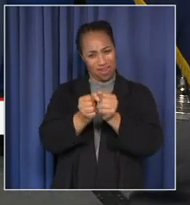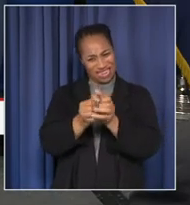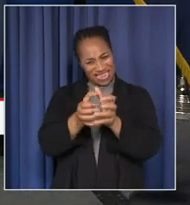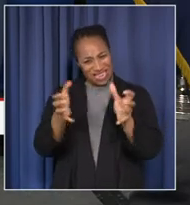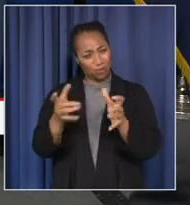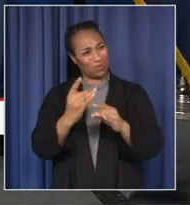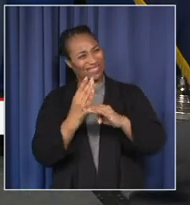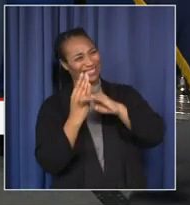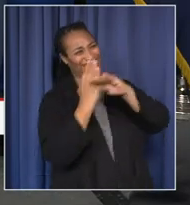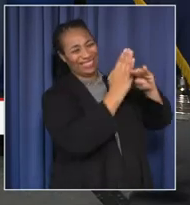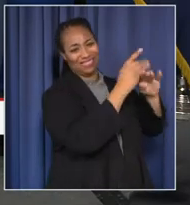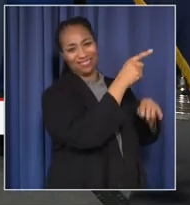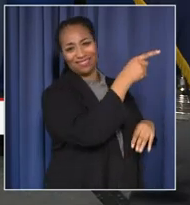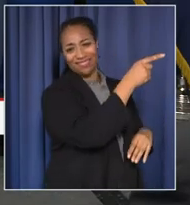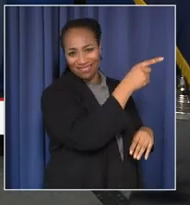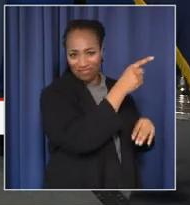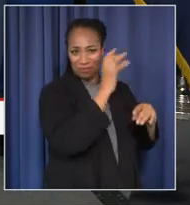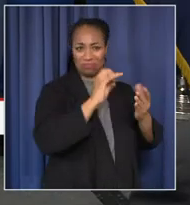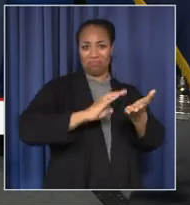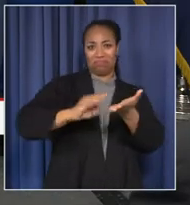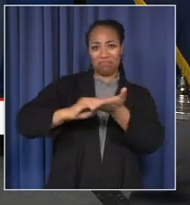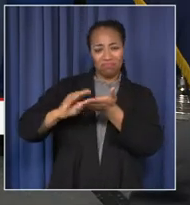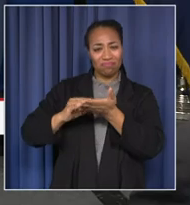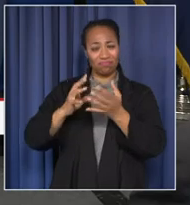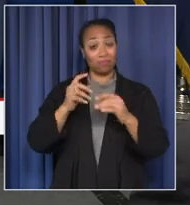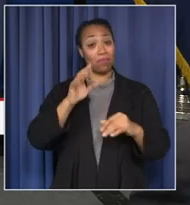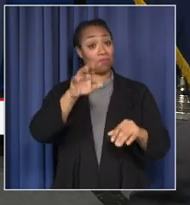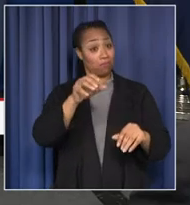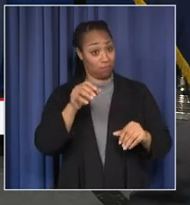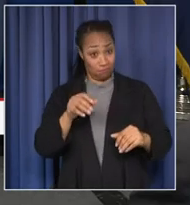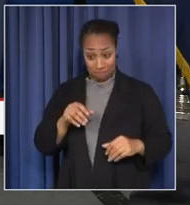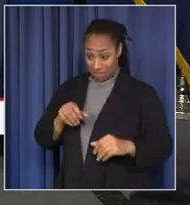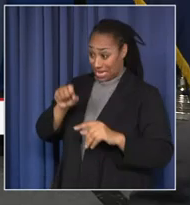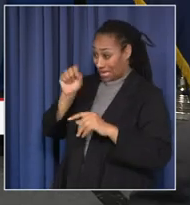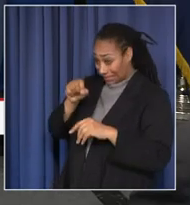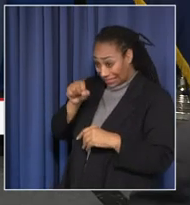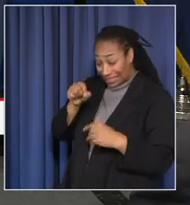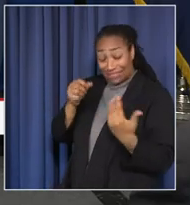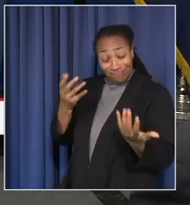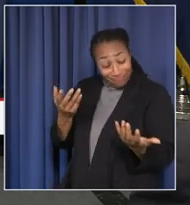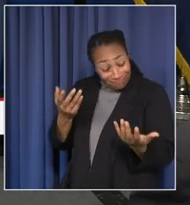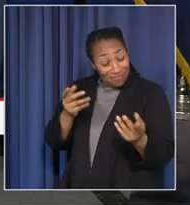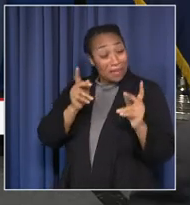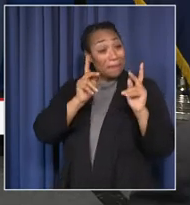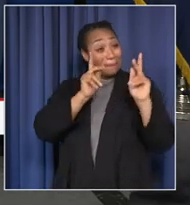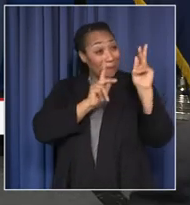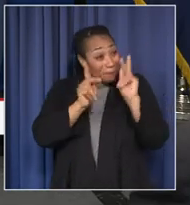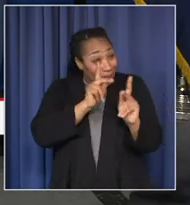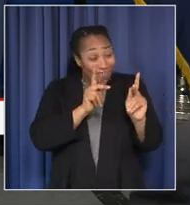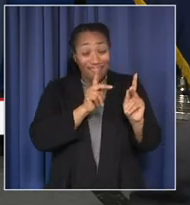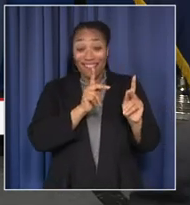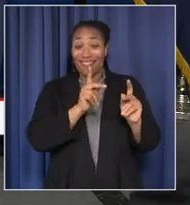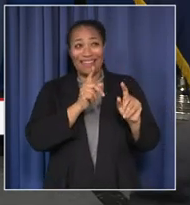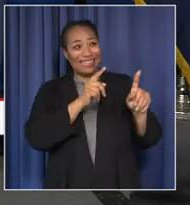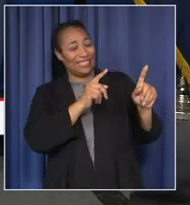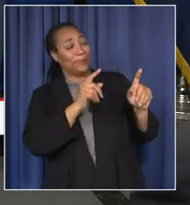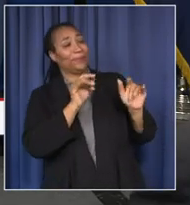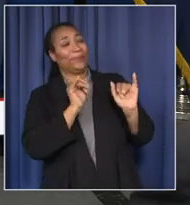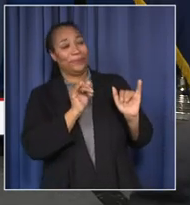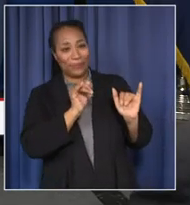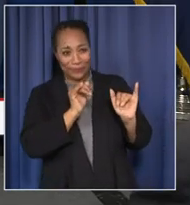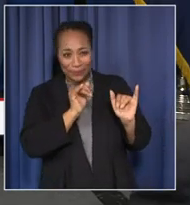on the return to the office. And the discussion that I have been having around the region, not just DC, is